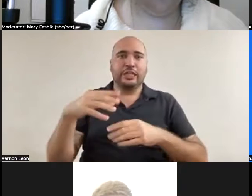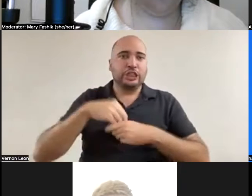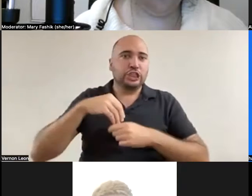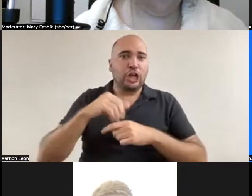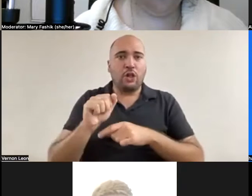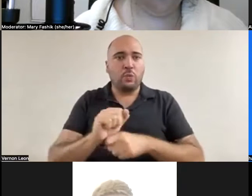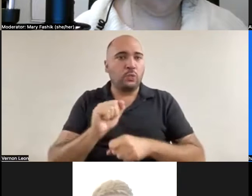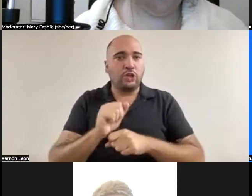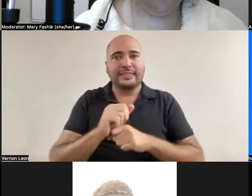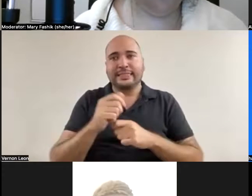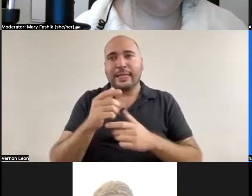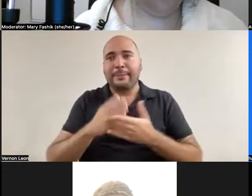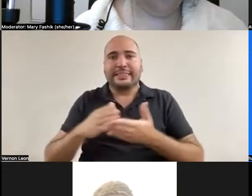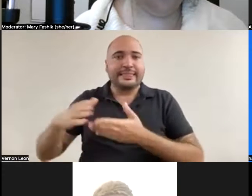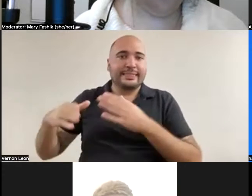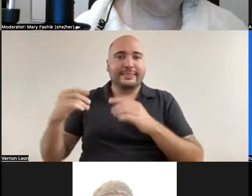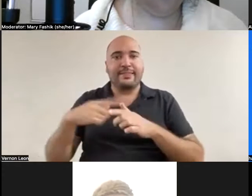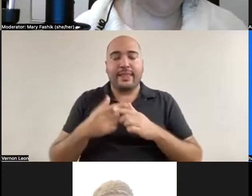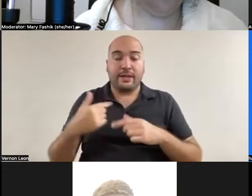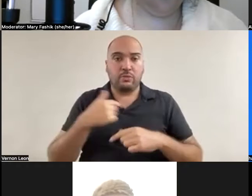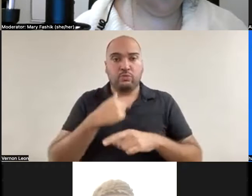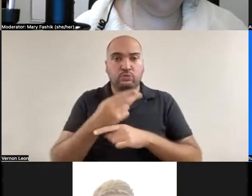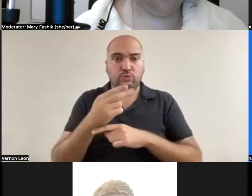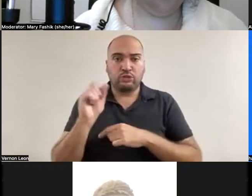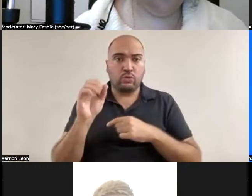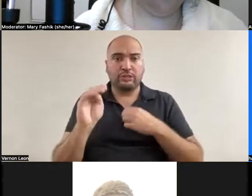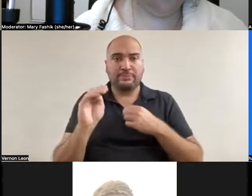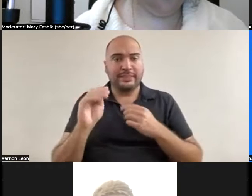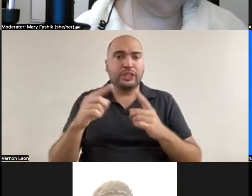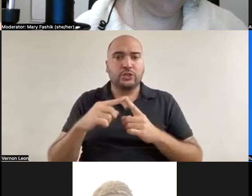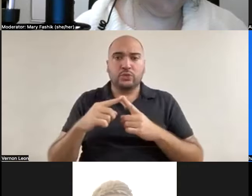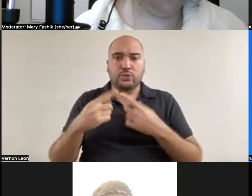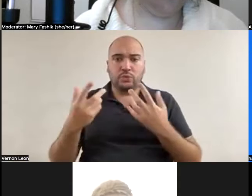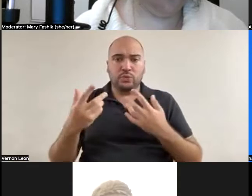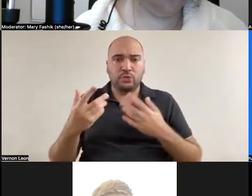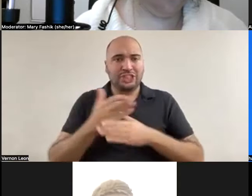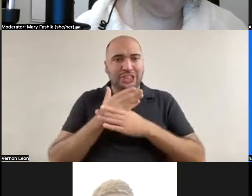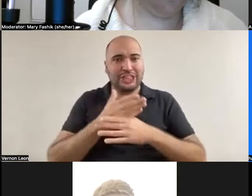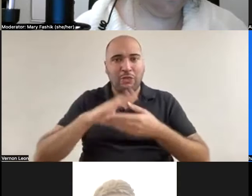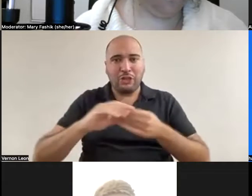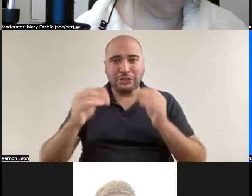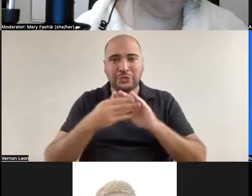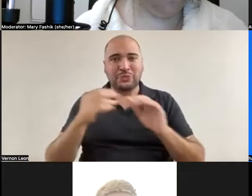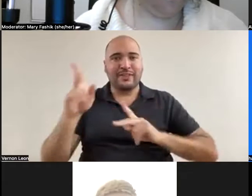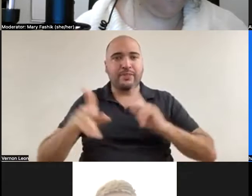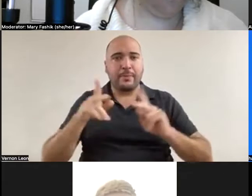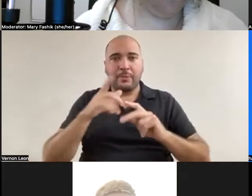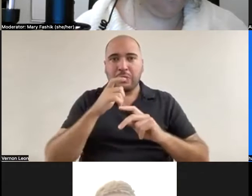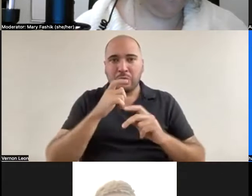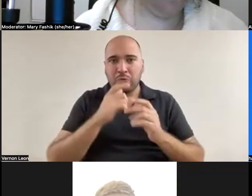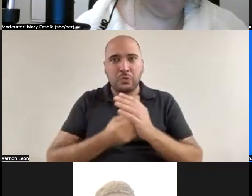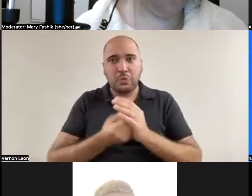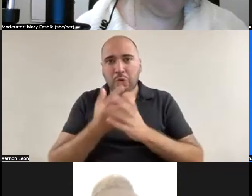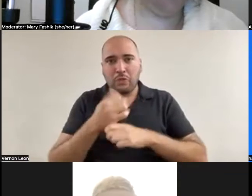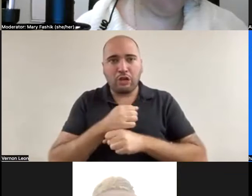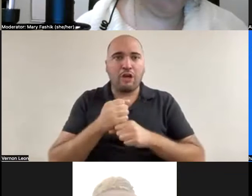working bits and pieces. And then we use social media to share the stories of the people who grow the coffee,